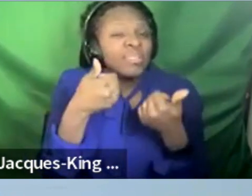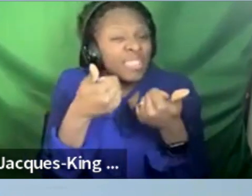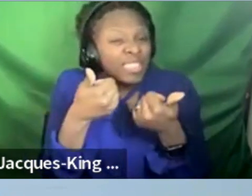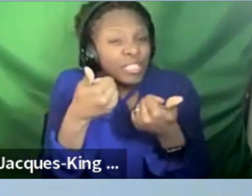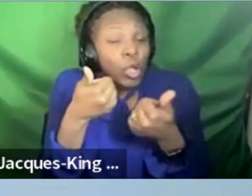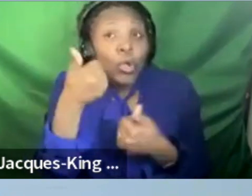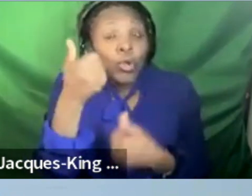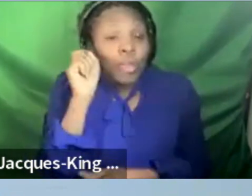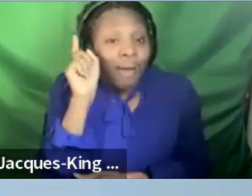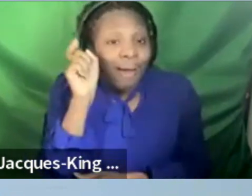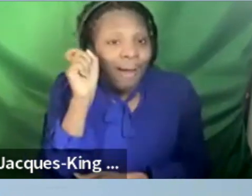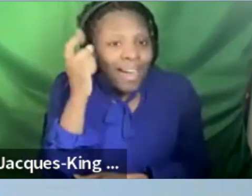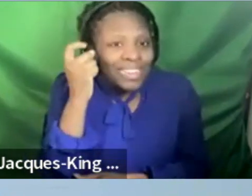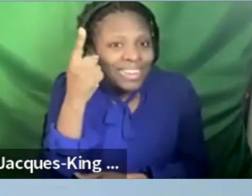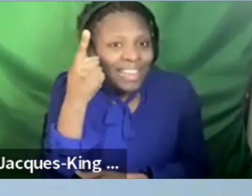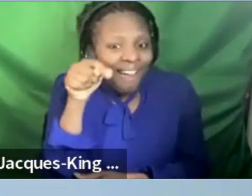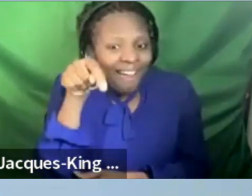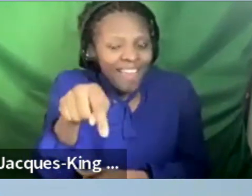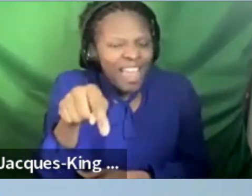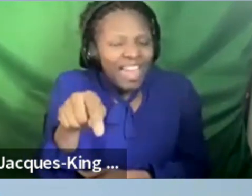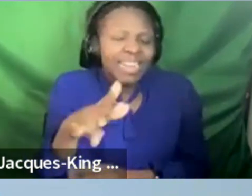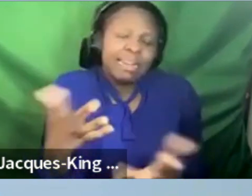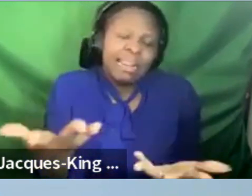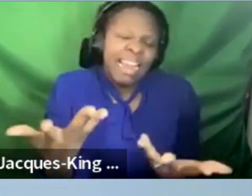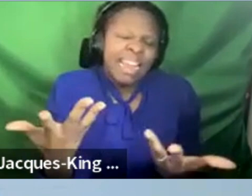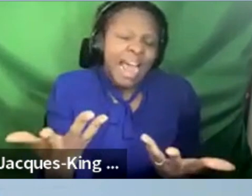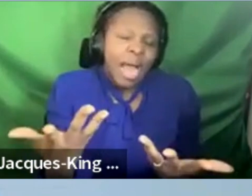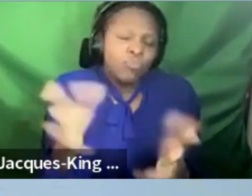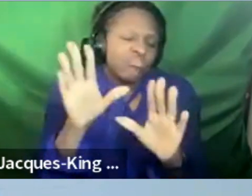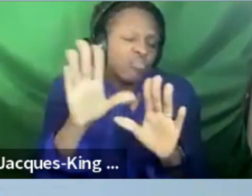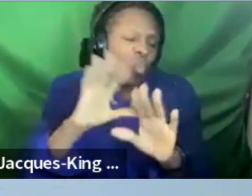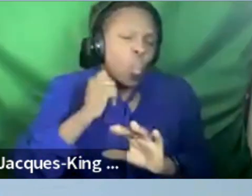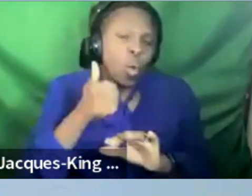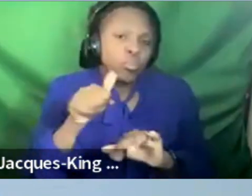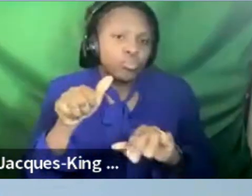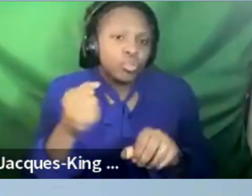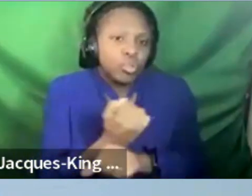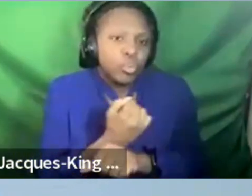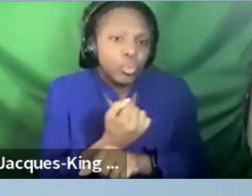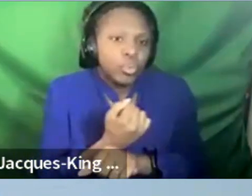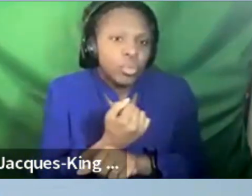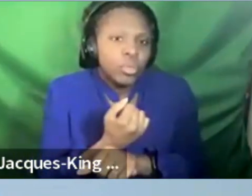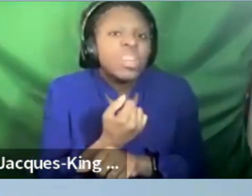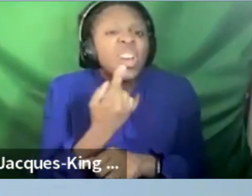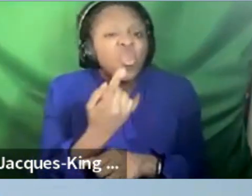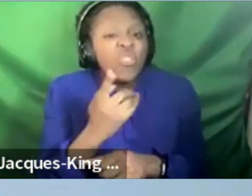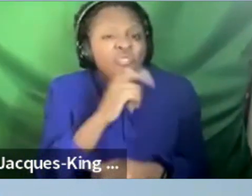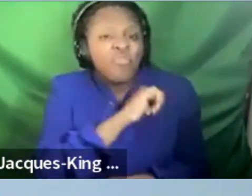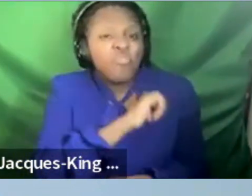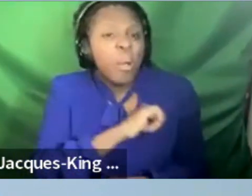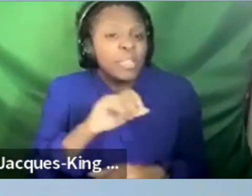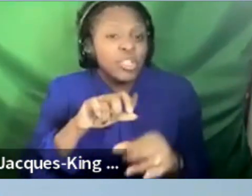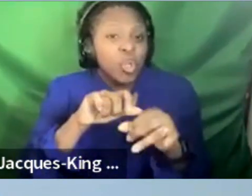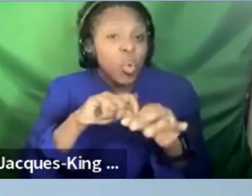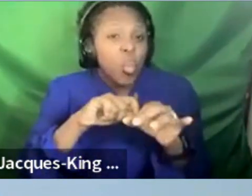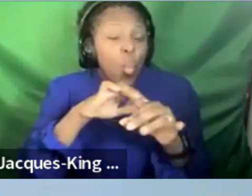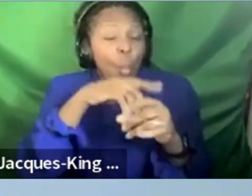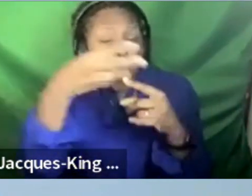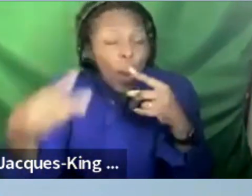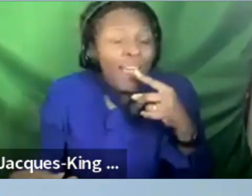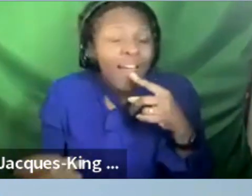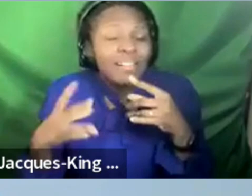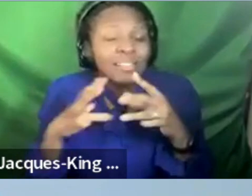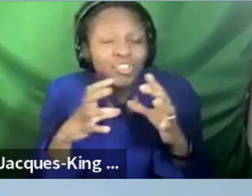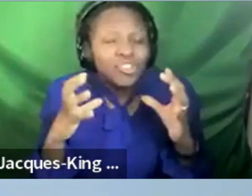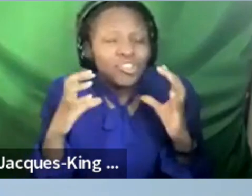that got you here and now we're actually not going to do it. We promised you queer Shakespeare, but we're not really going to do that.